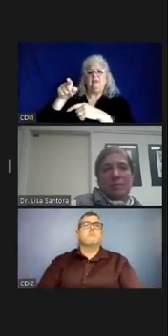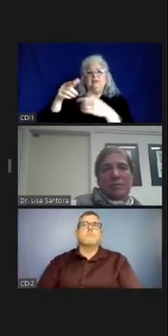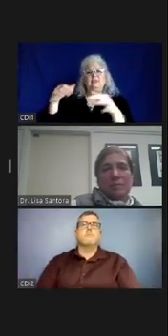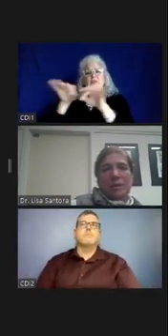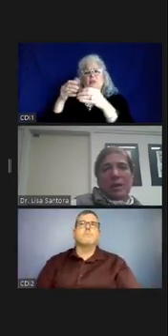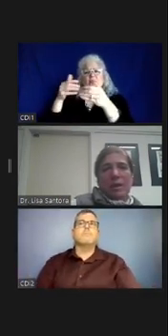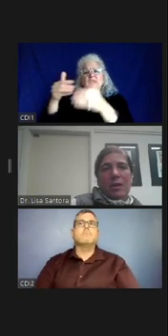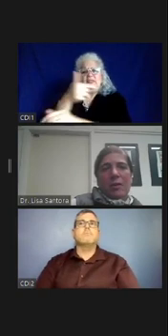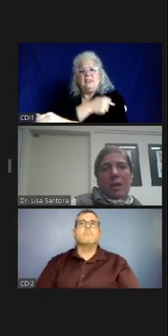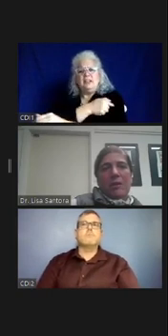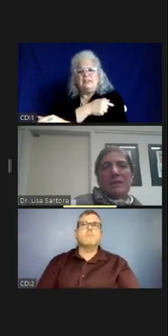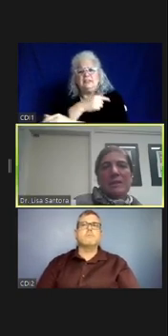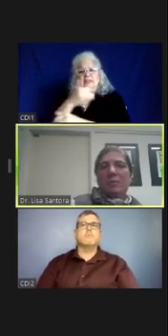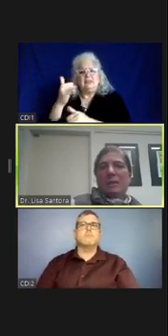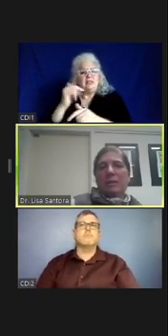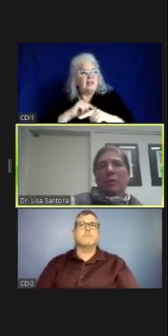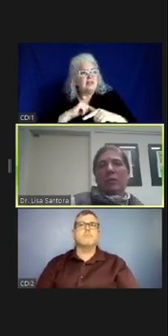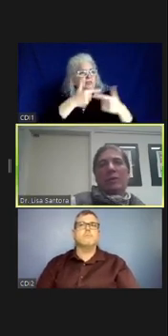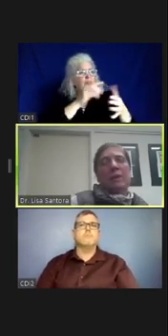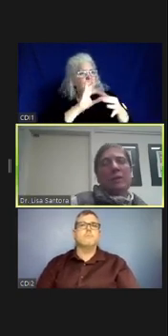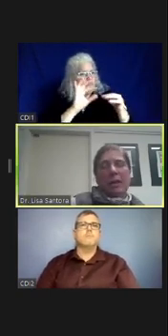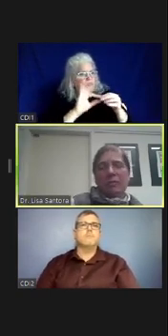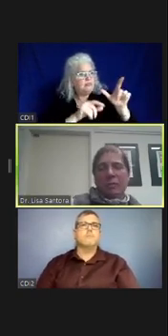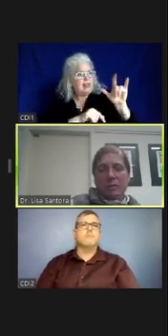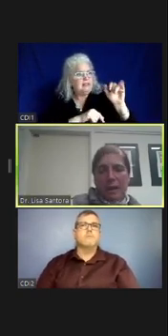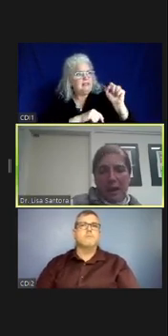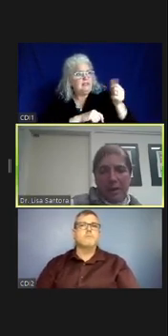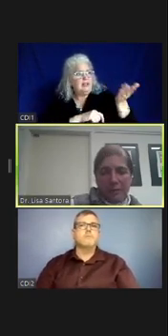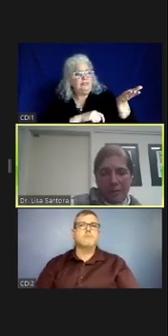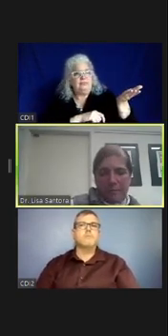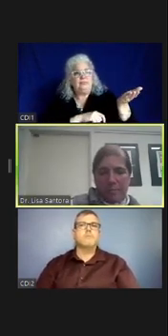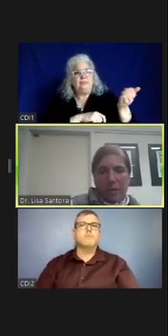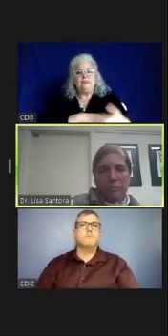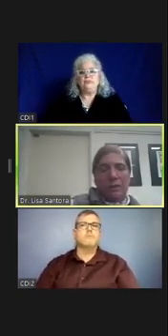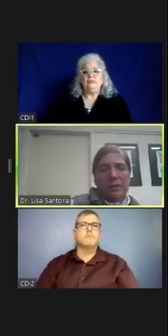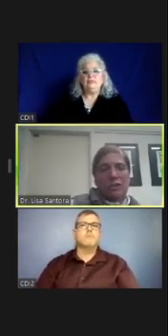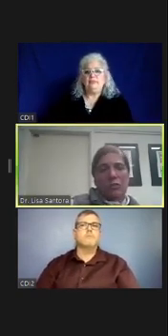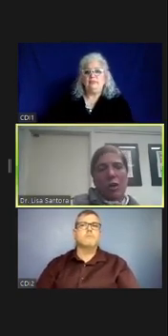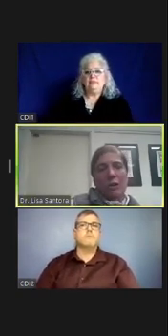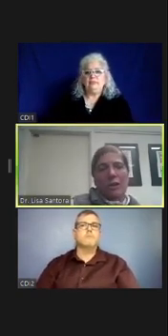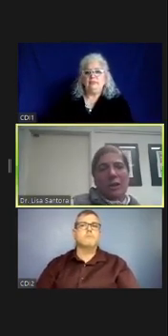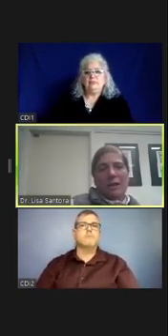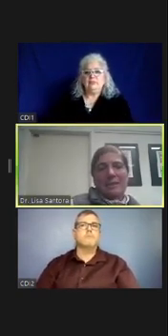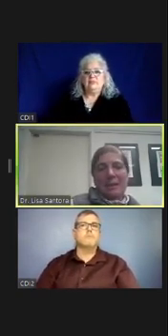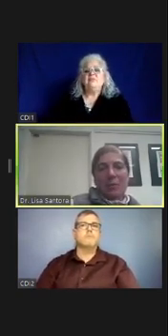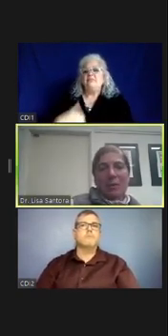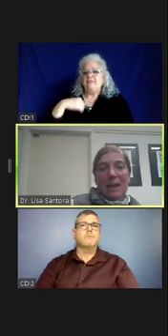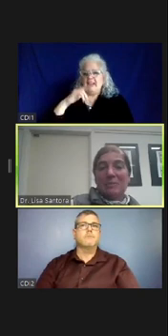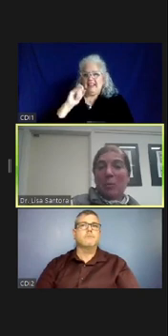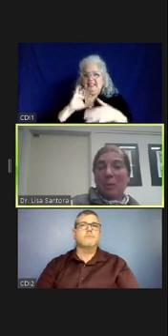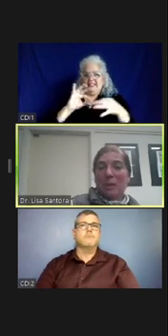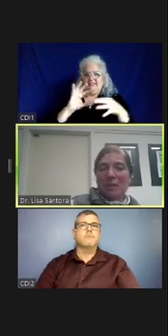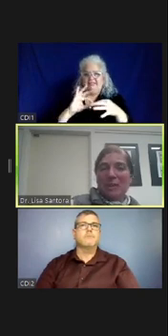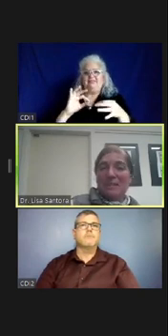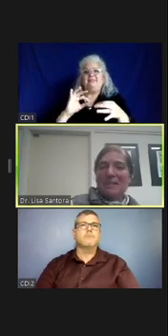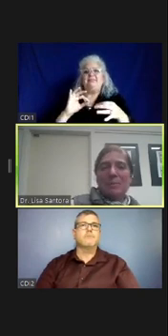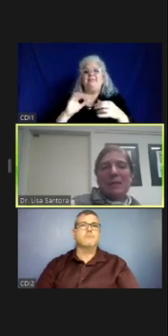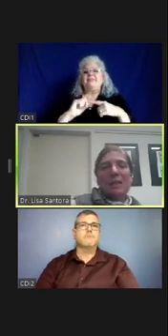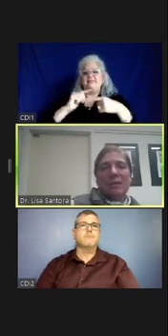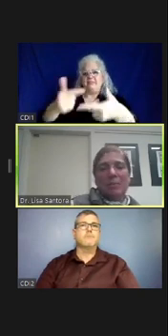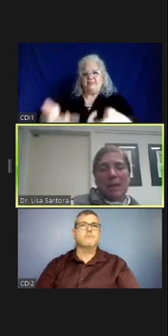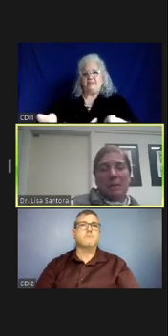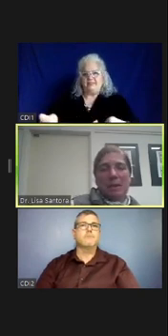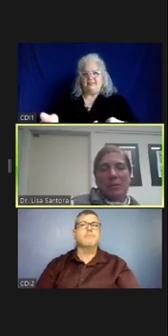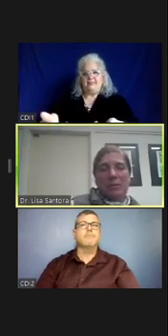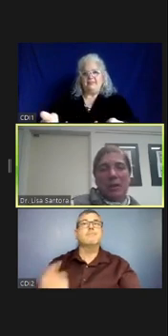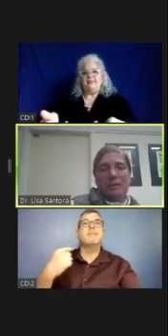this part. And this is a place that we are really thankful to have a really strong team that has been working with us since the beginning of